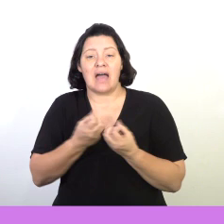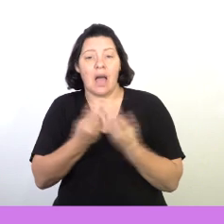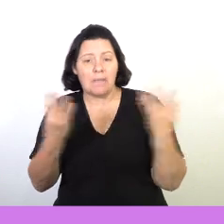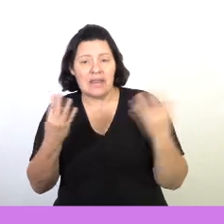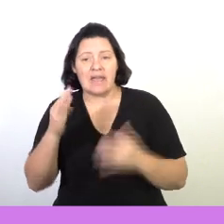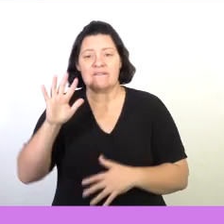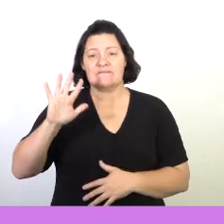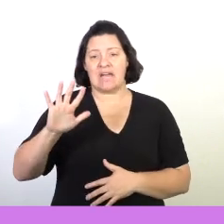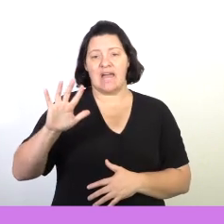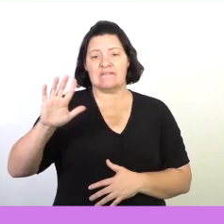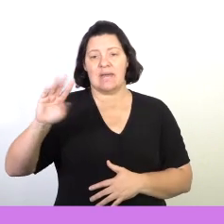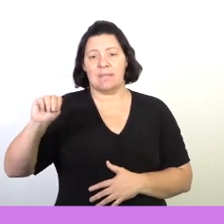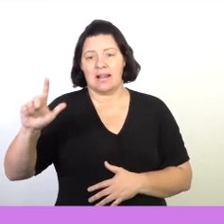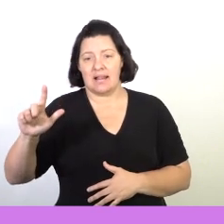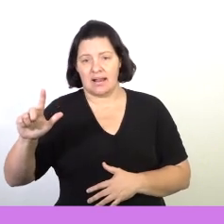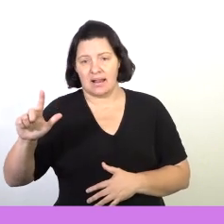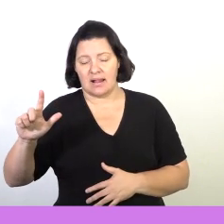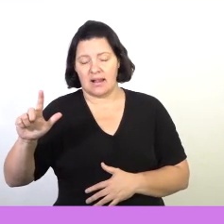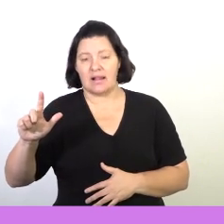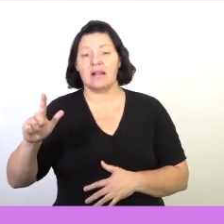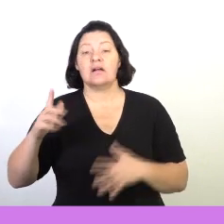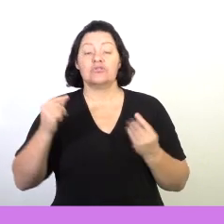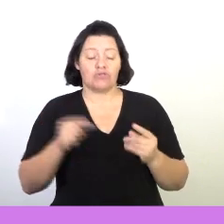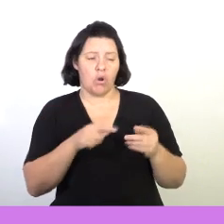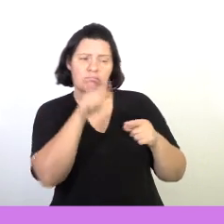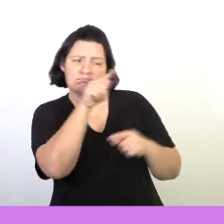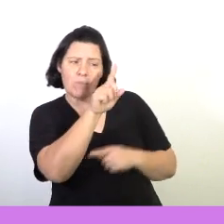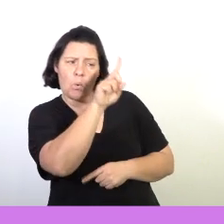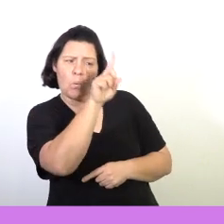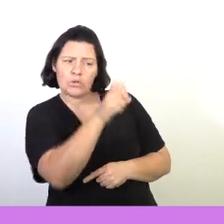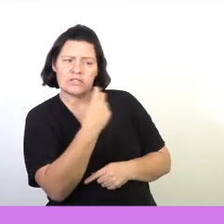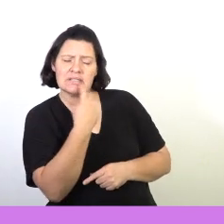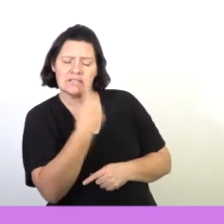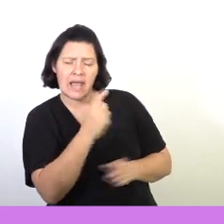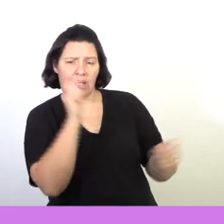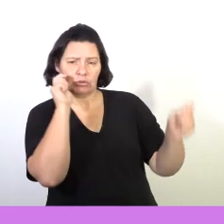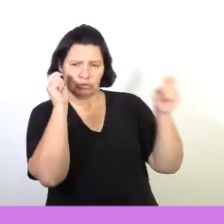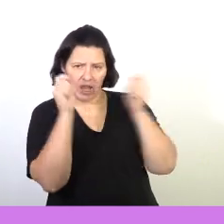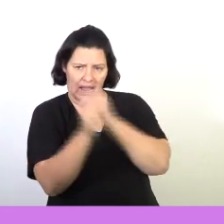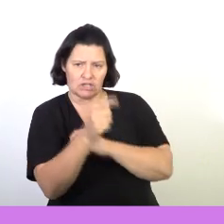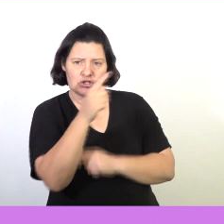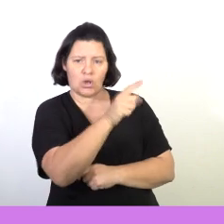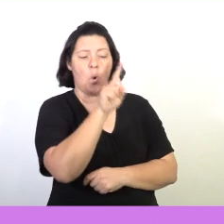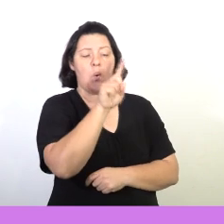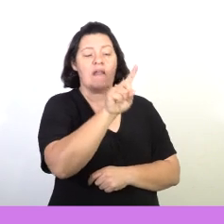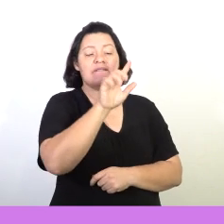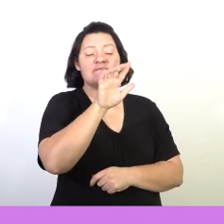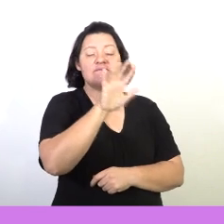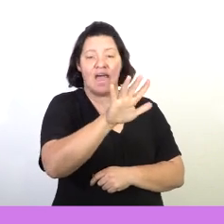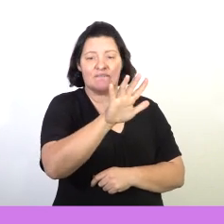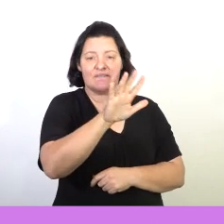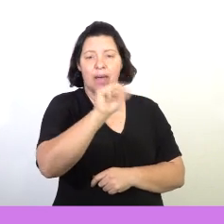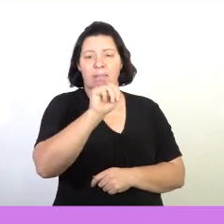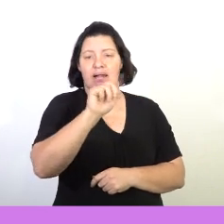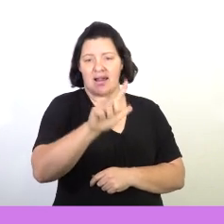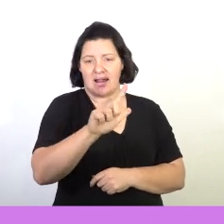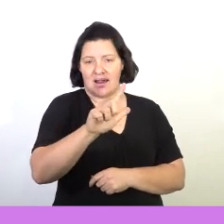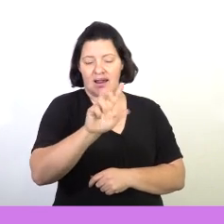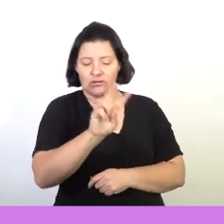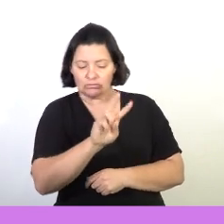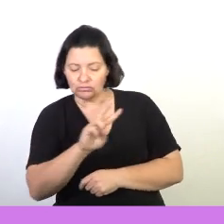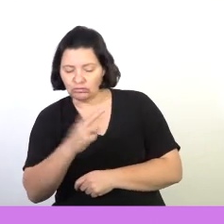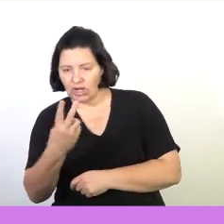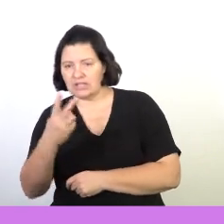to 5 milliliter. The requirement of the question says convert 15